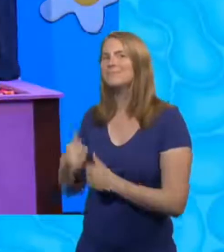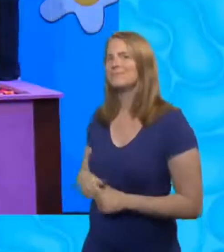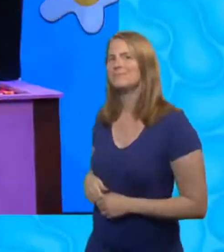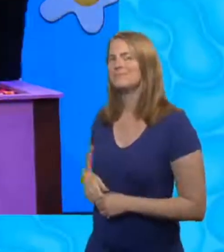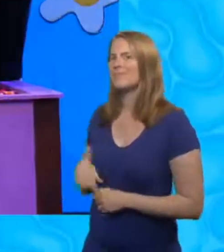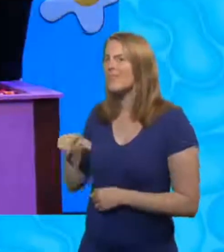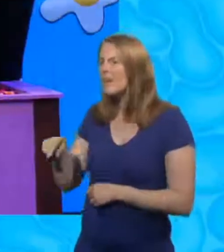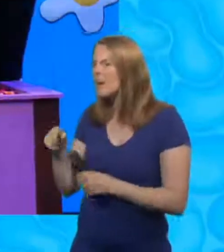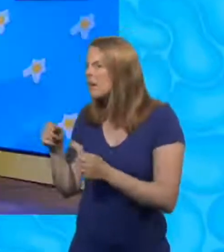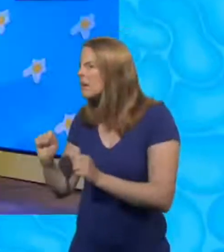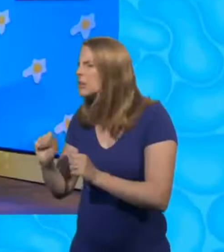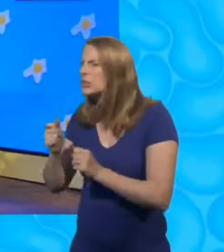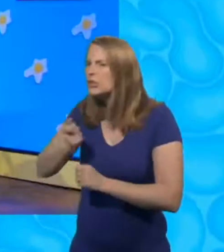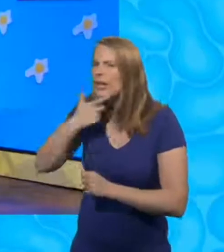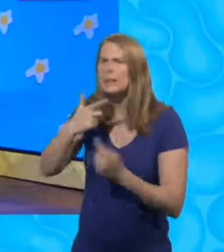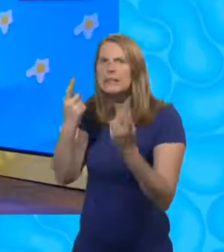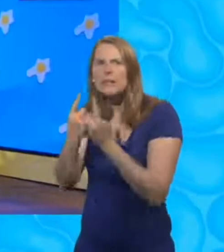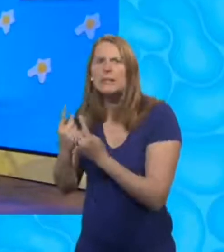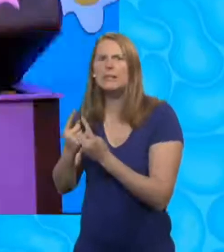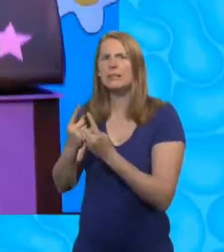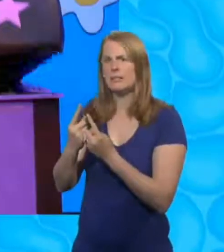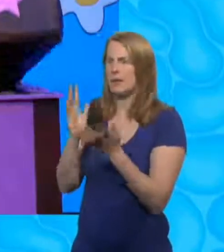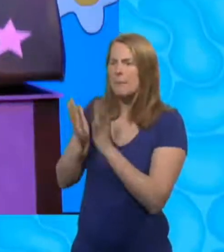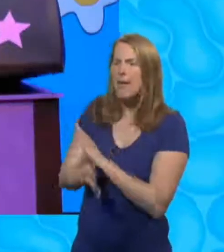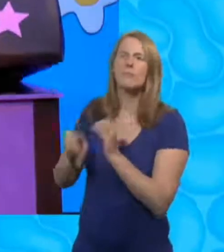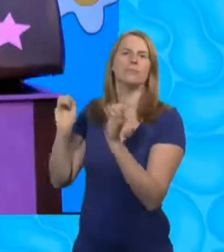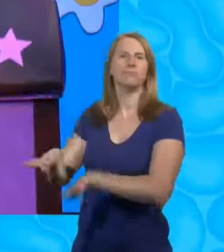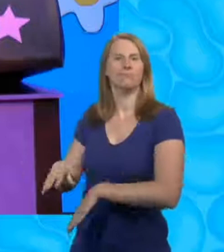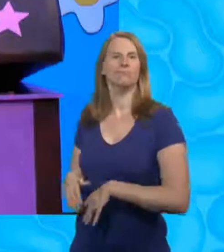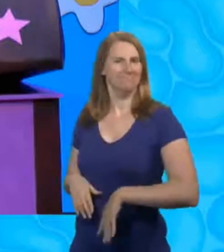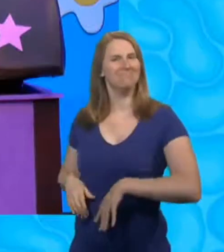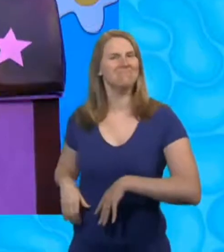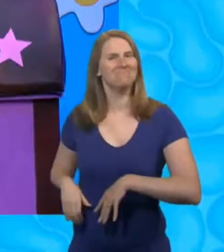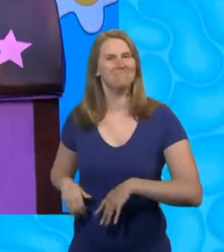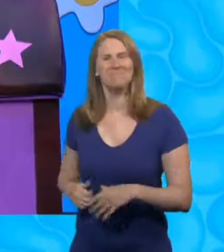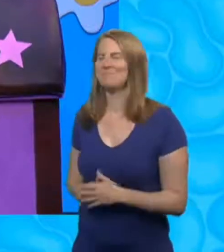toy box for all of Justin's mess.